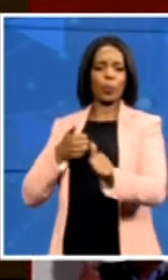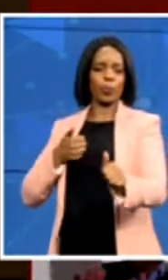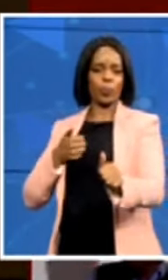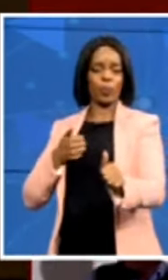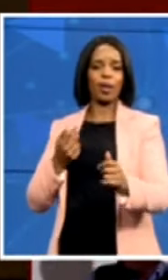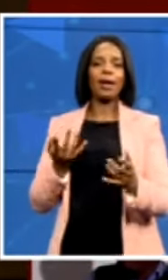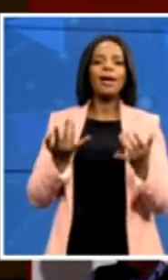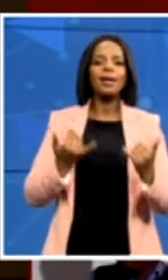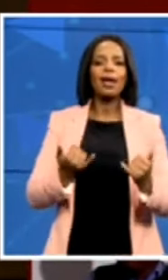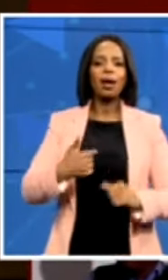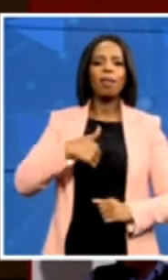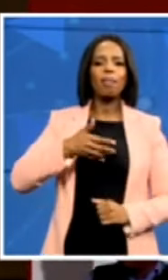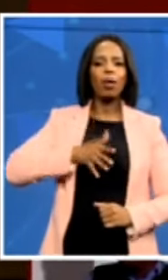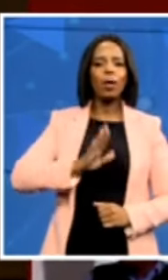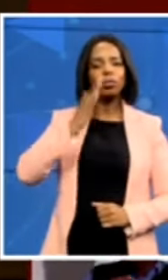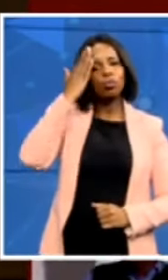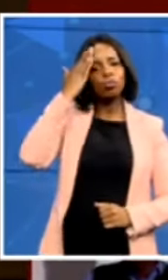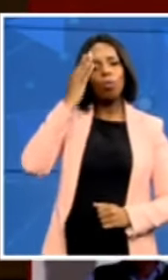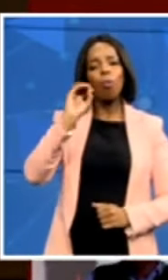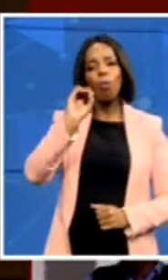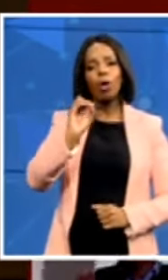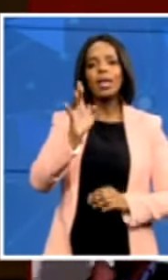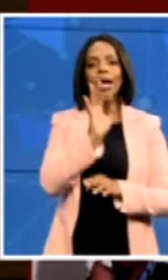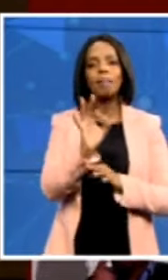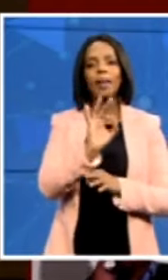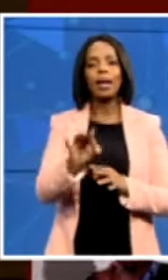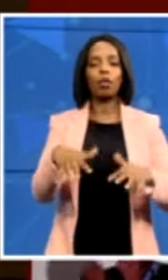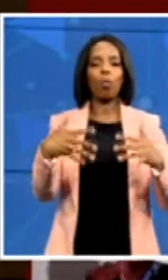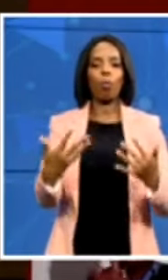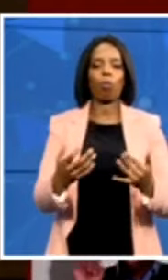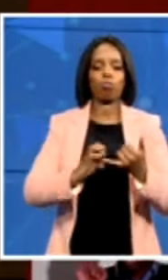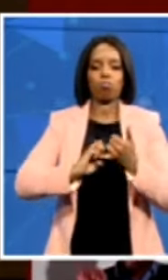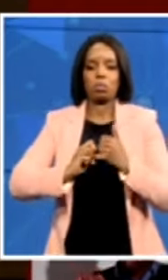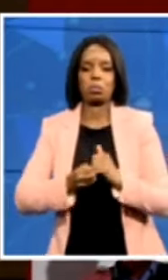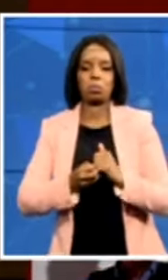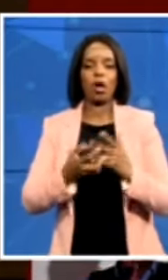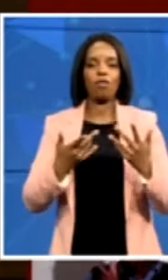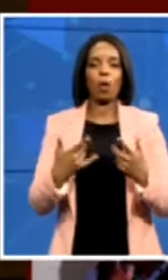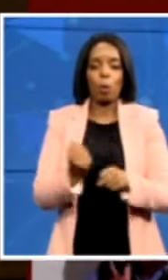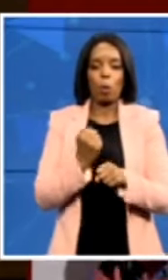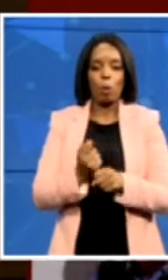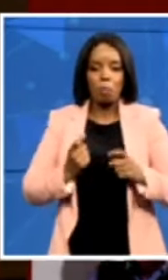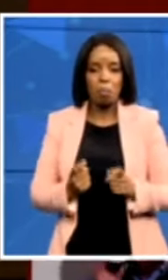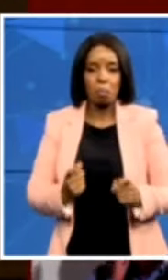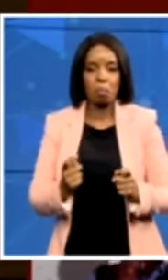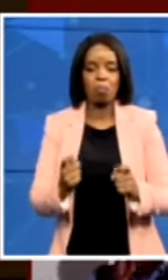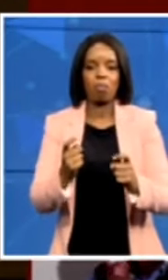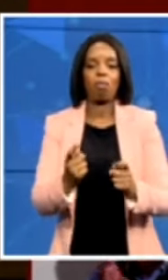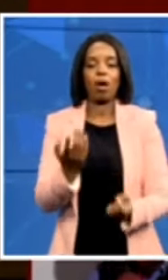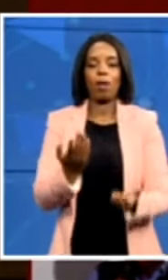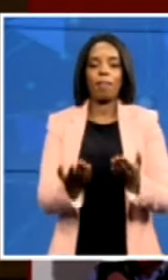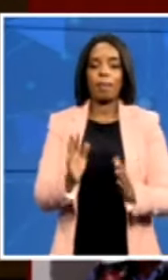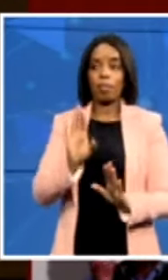attempts to fast track, and particularly from your own side, because you have mentioned, Minister, that we've all heard throughout this